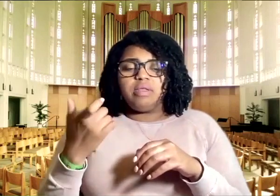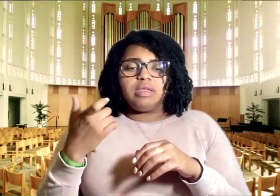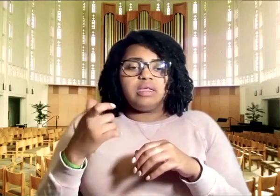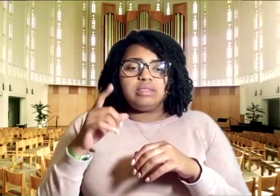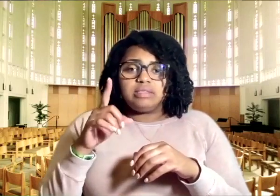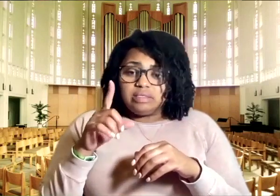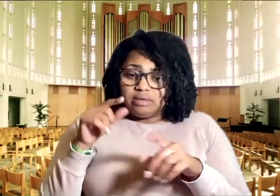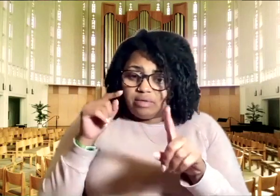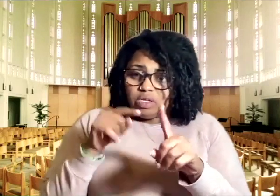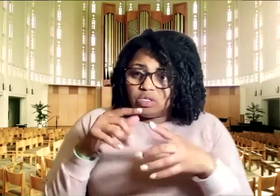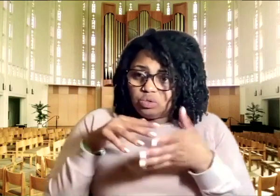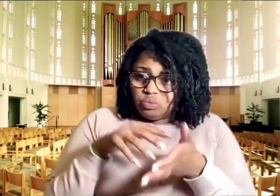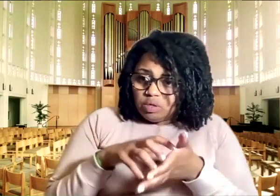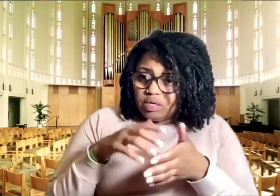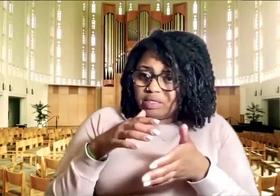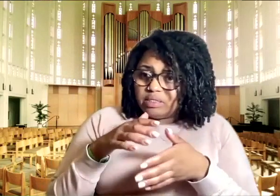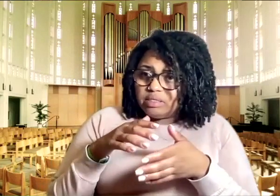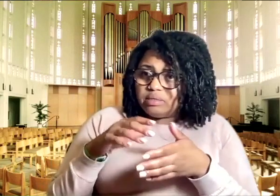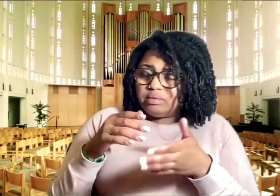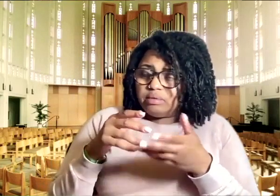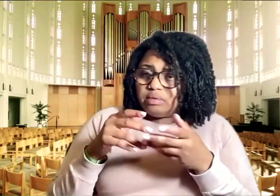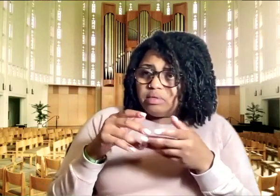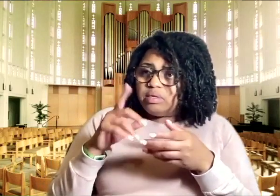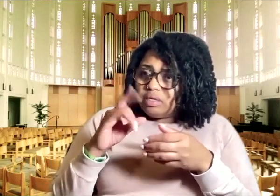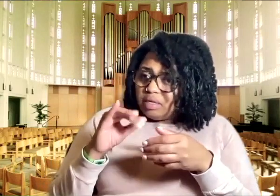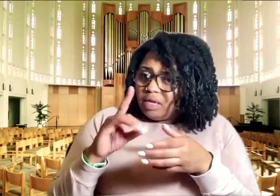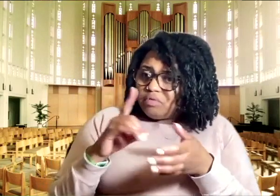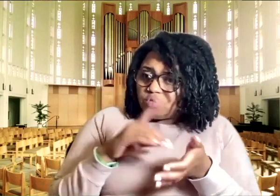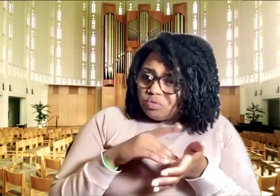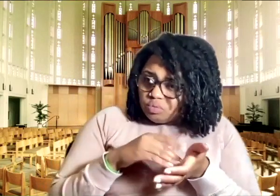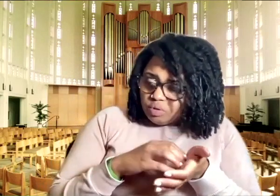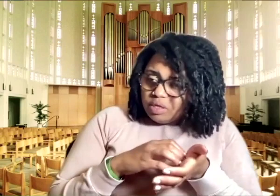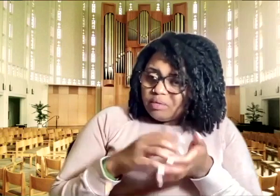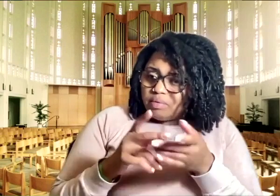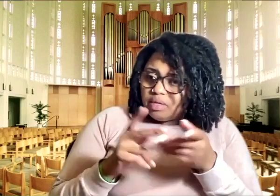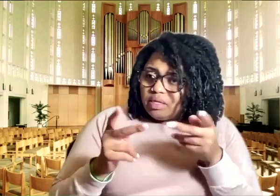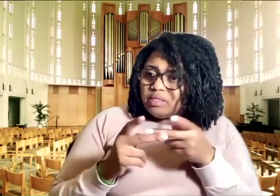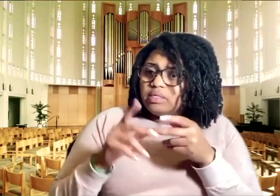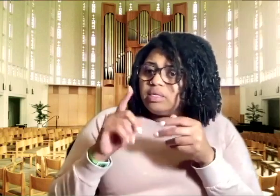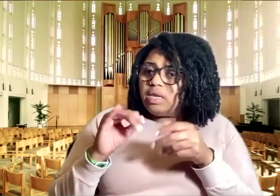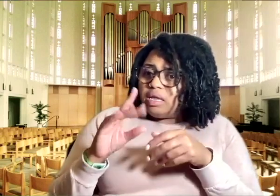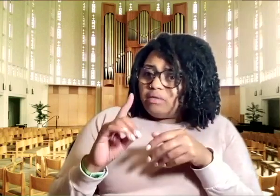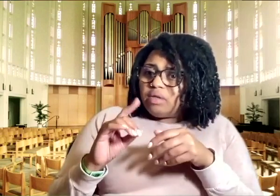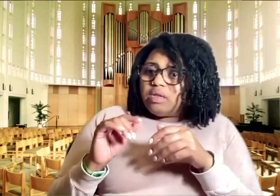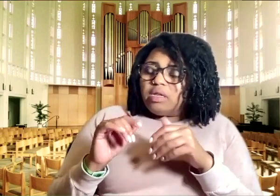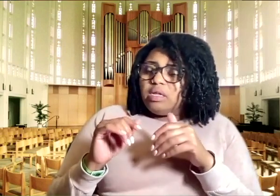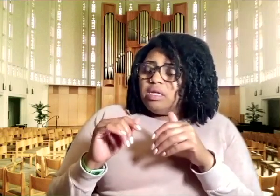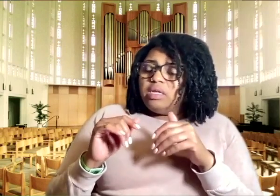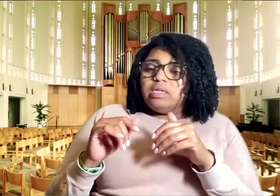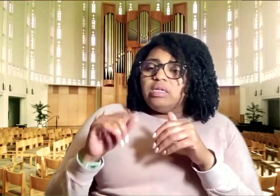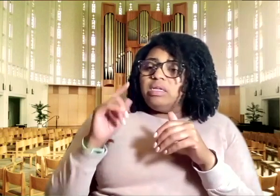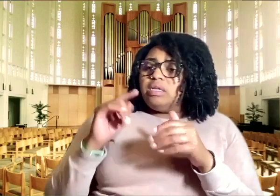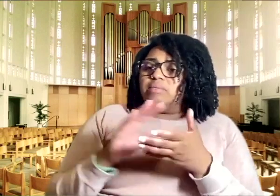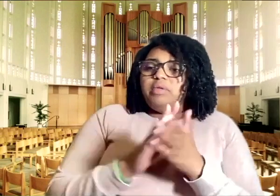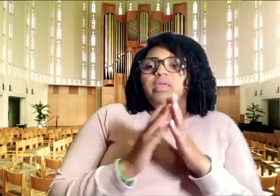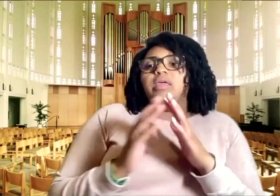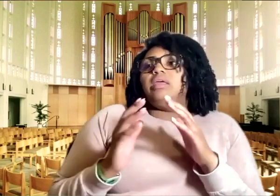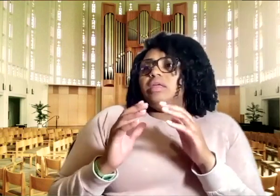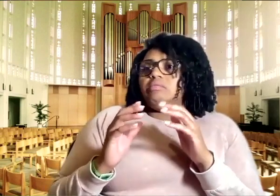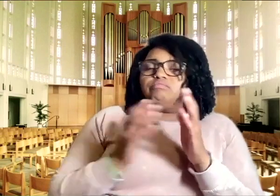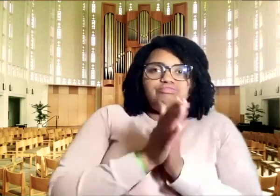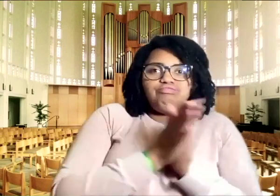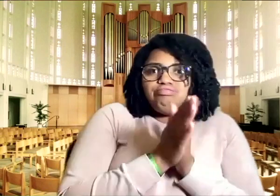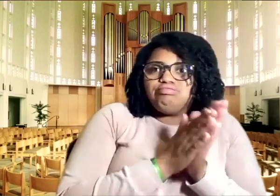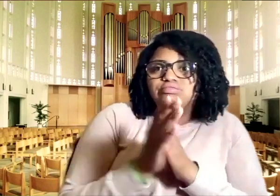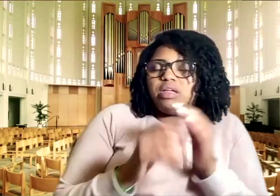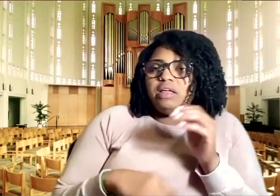state, David propped up a little bit and became invigorated and found his energy and